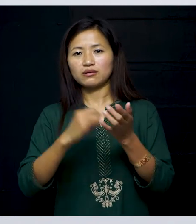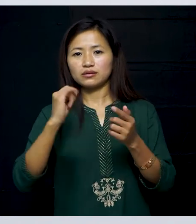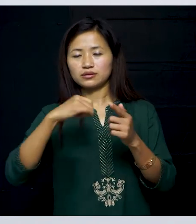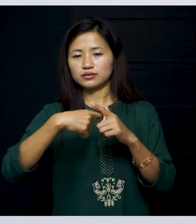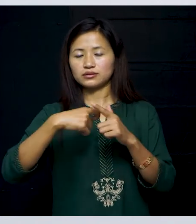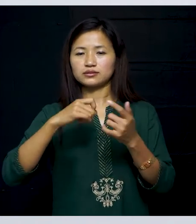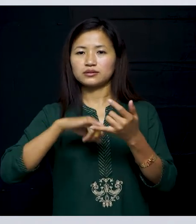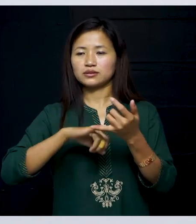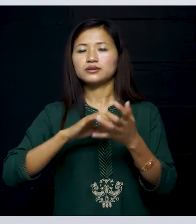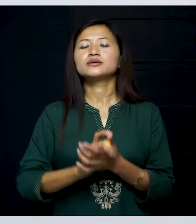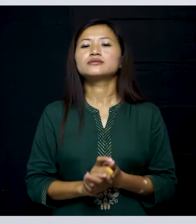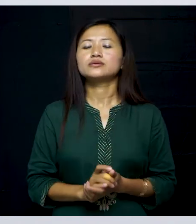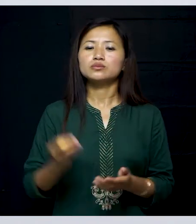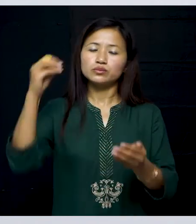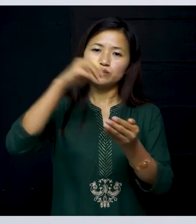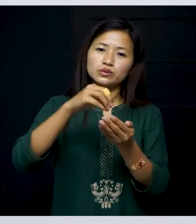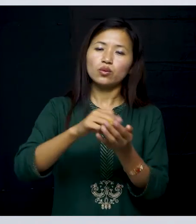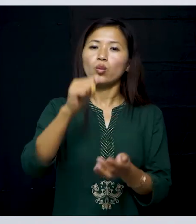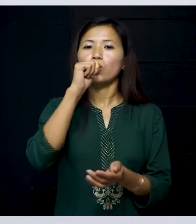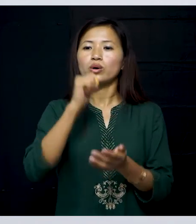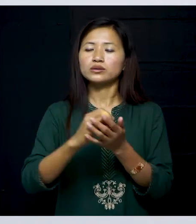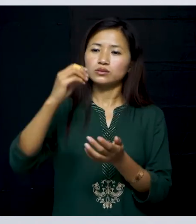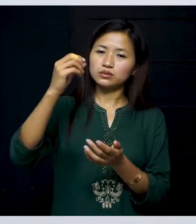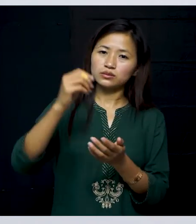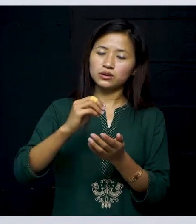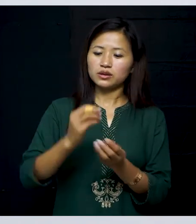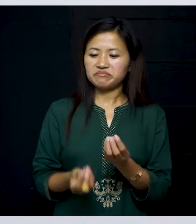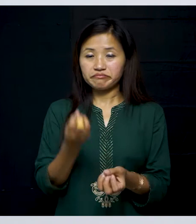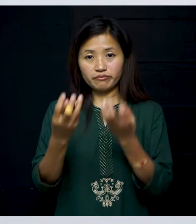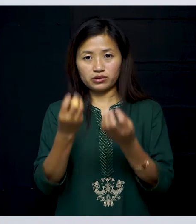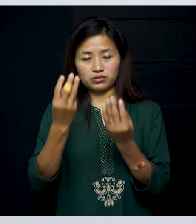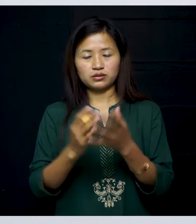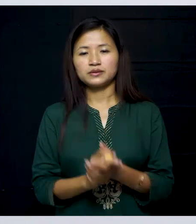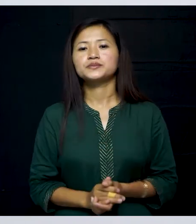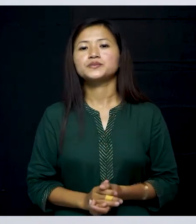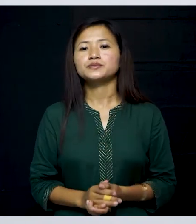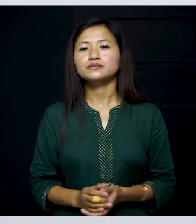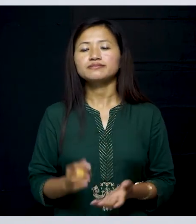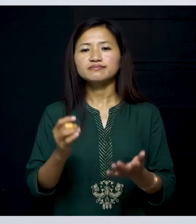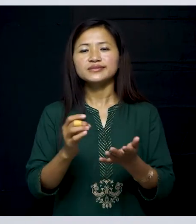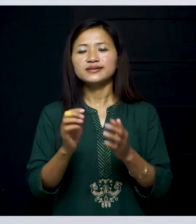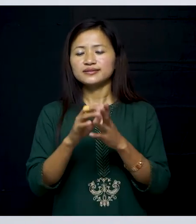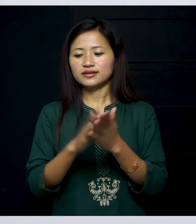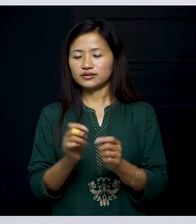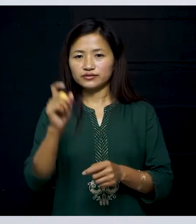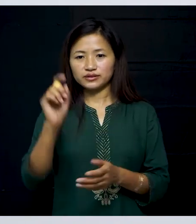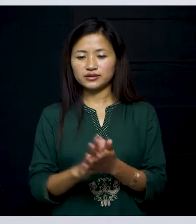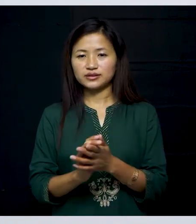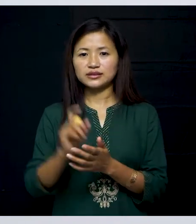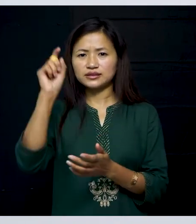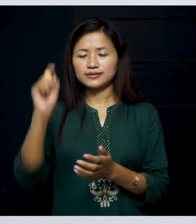very dangerous for us to put water into a burning oil. Okay, in this kind of cases we need to